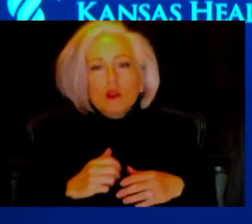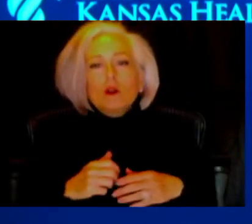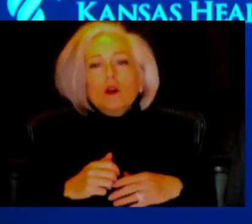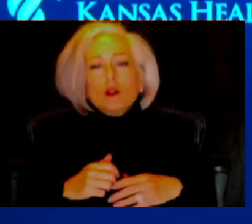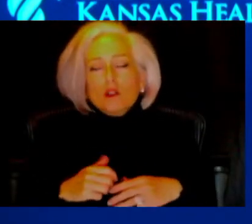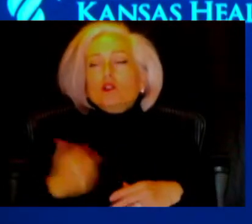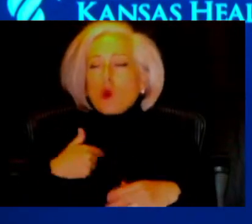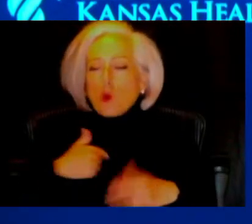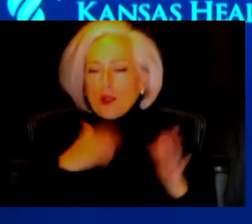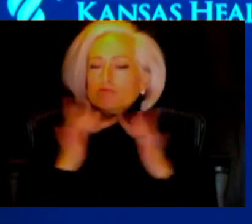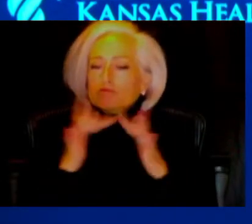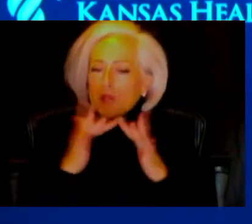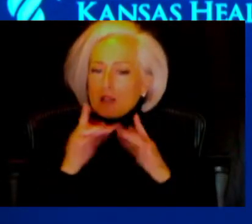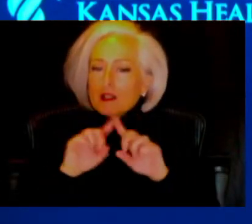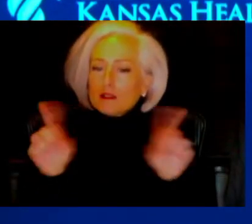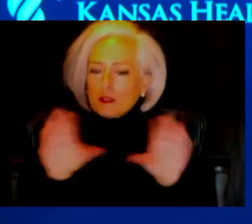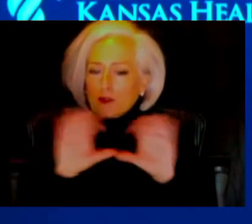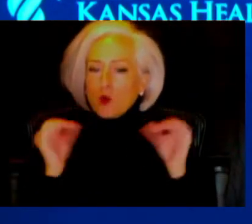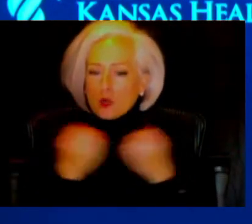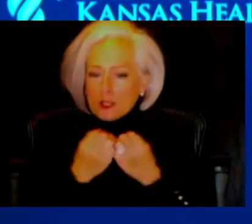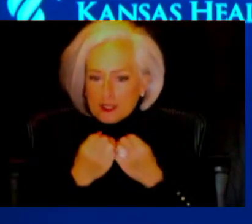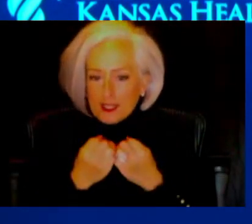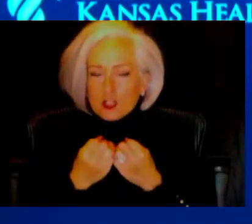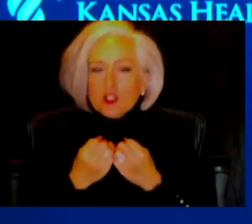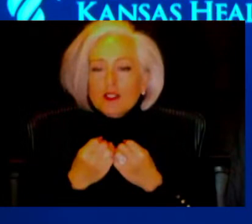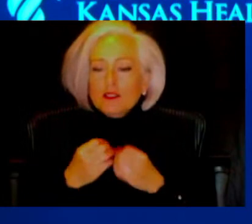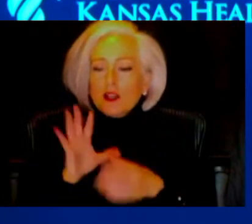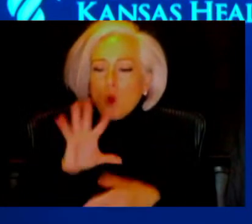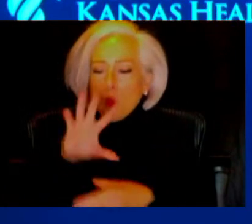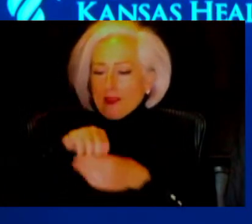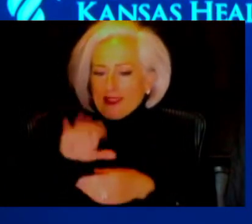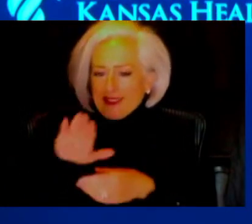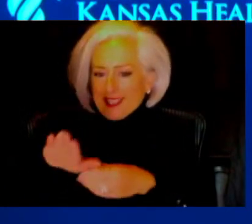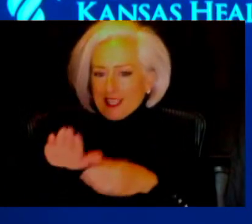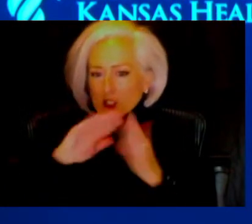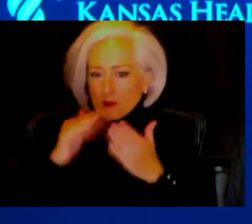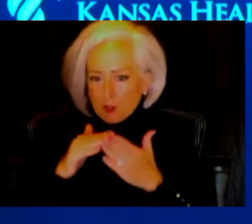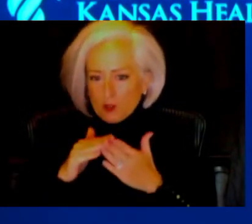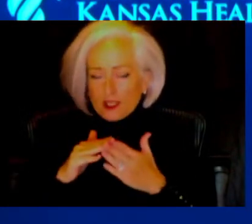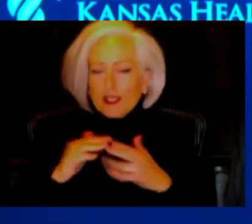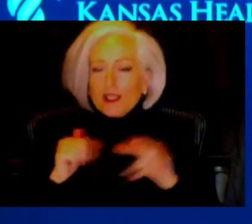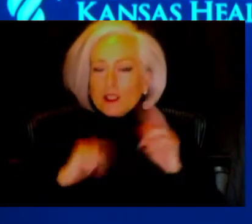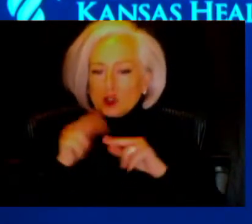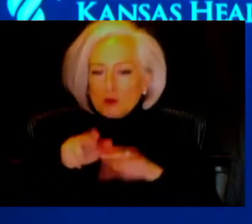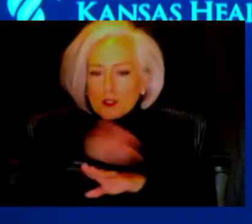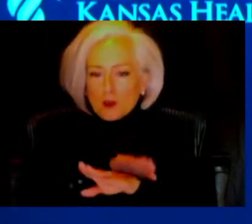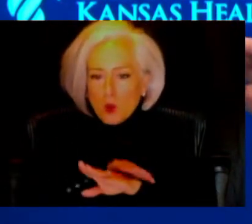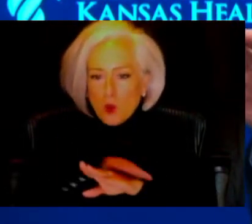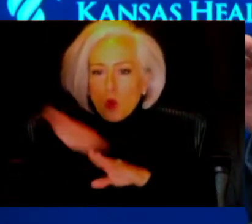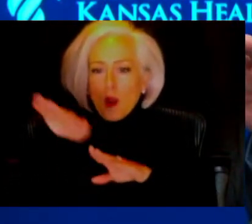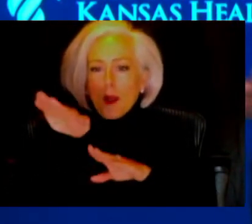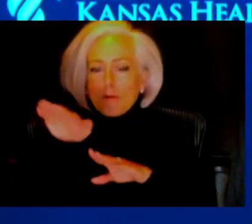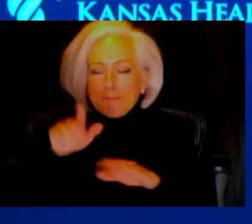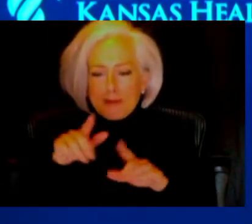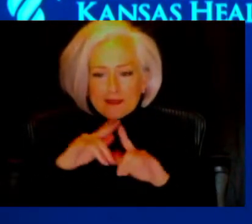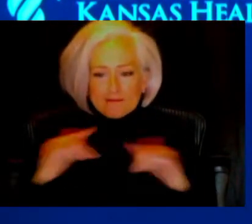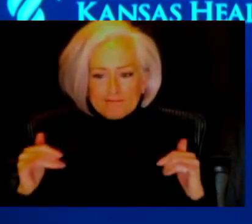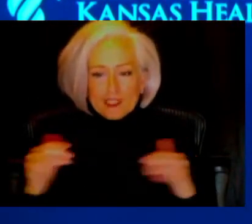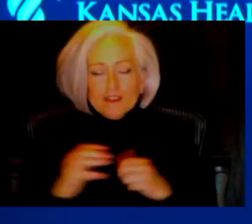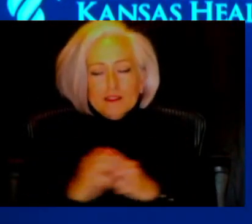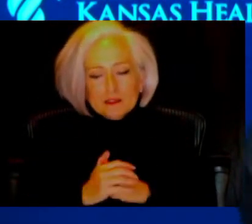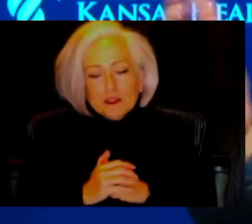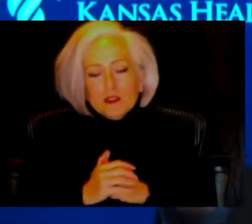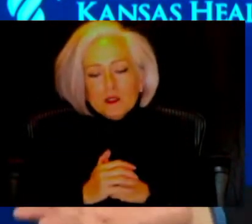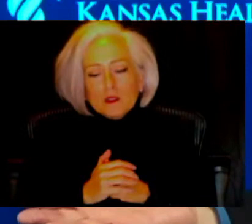with the different organizations in his community to get ramps built, to get things done. And it's because I'm